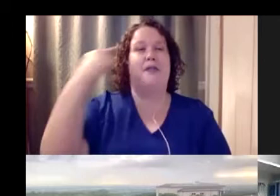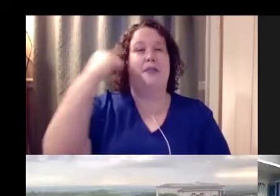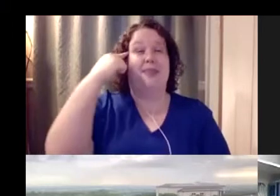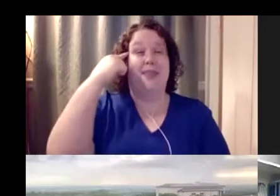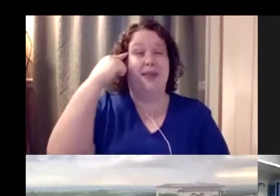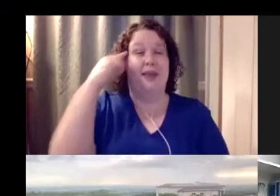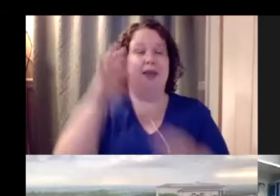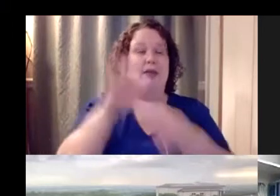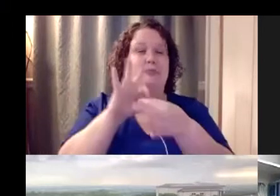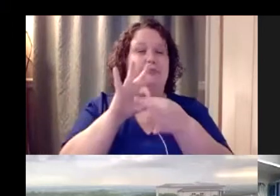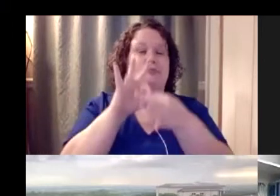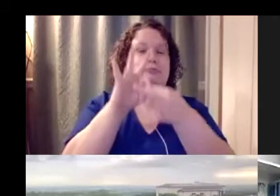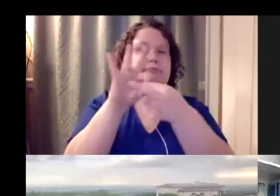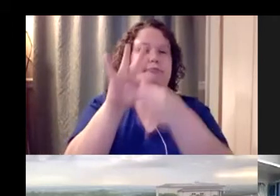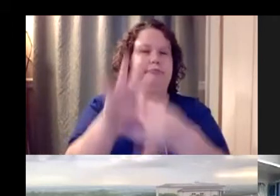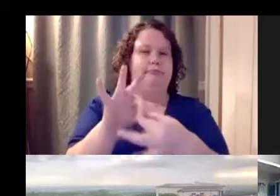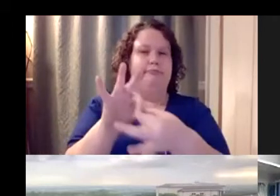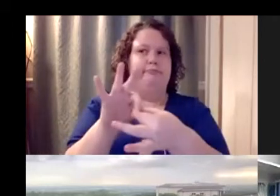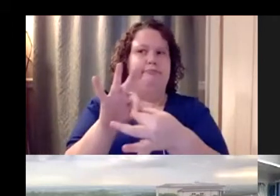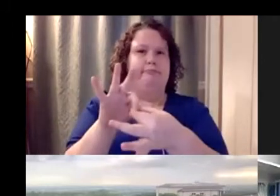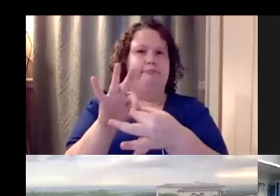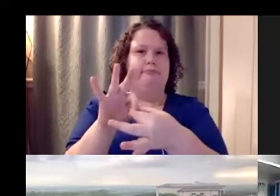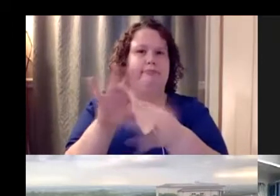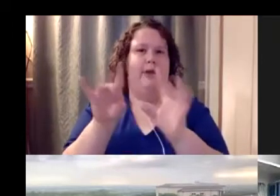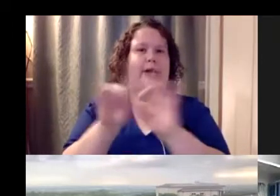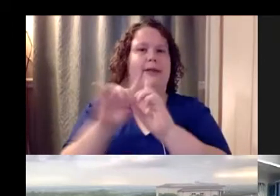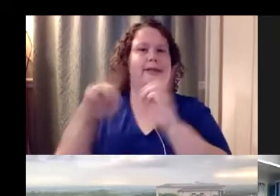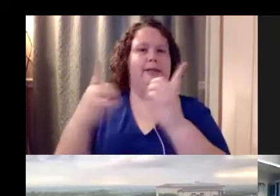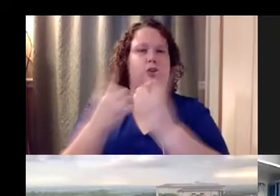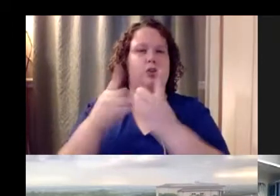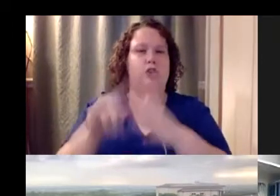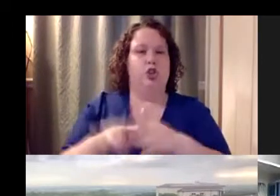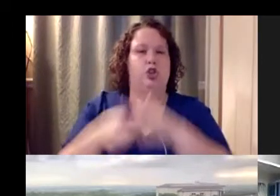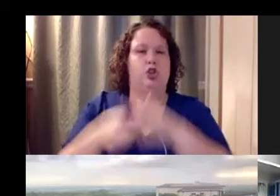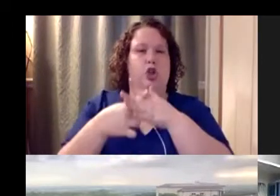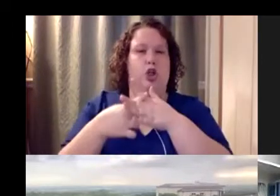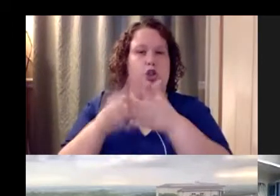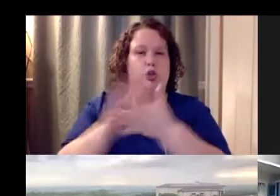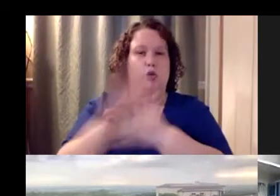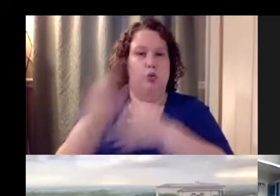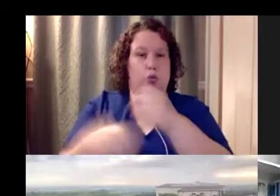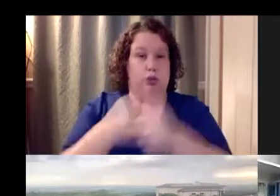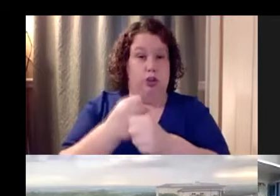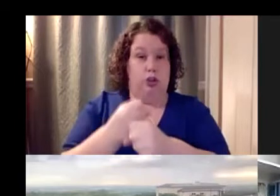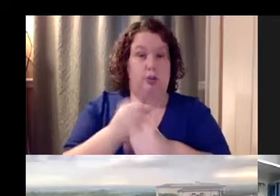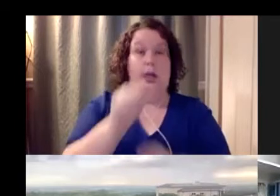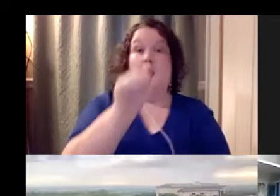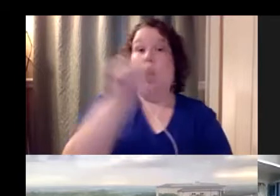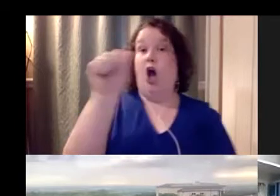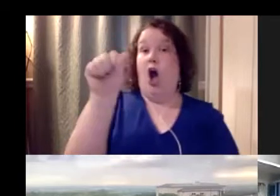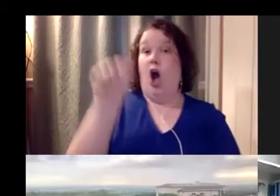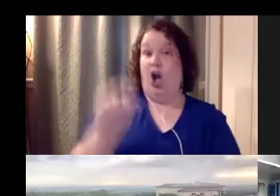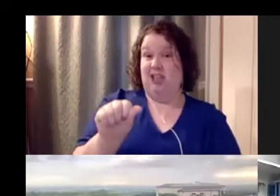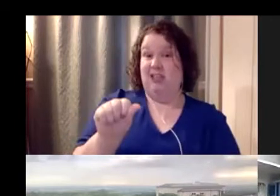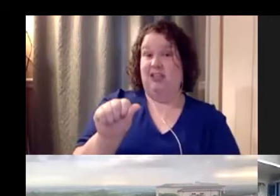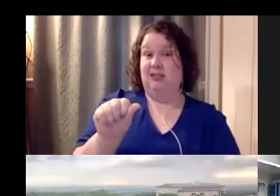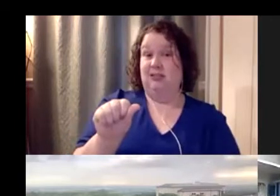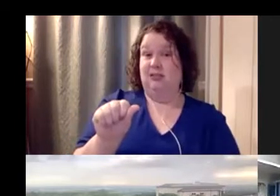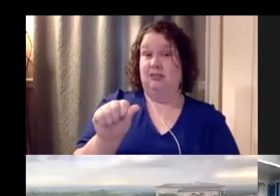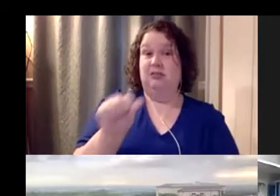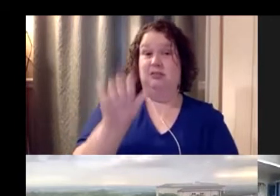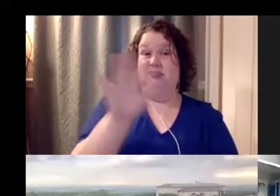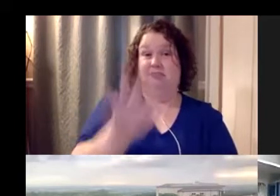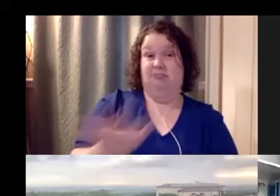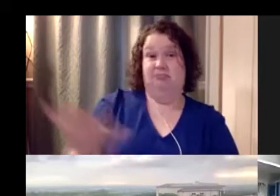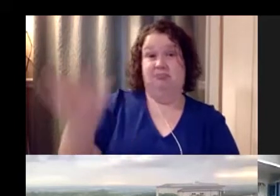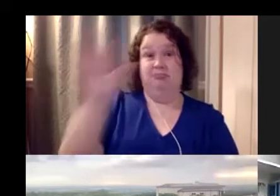those districts started the school year. Many of those school districts in Austin, specifically Austin ISD, and